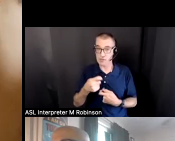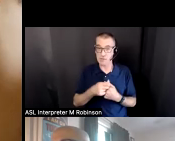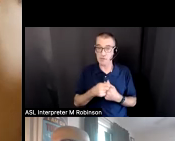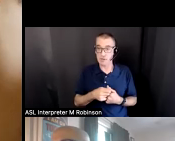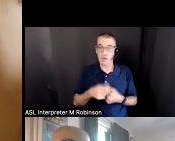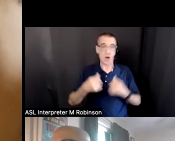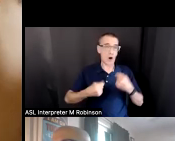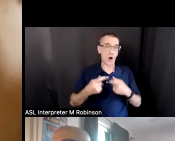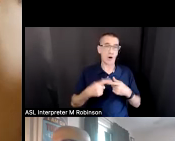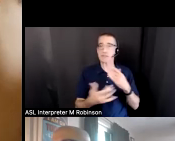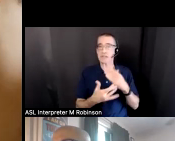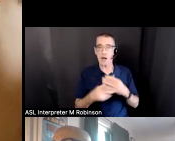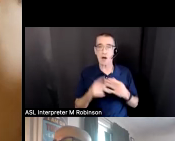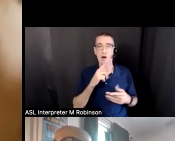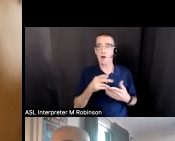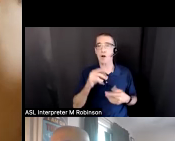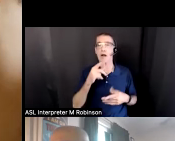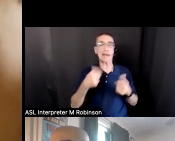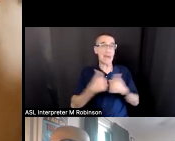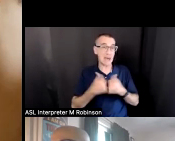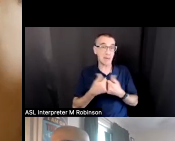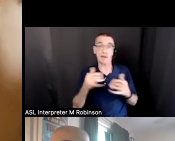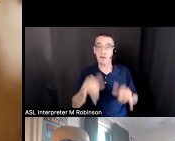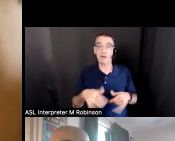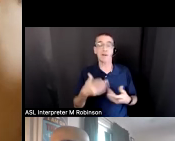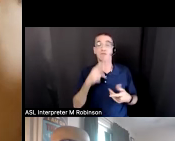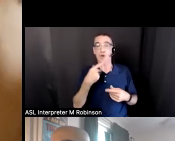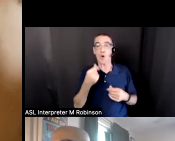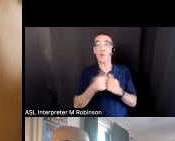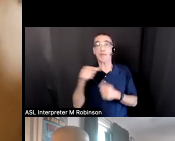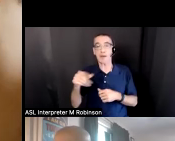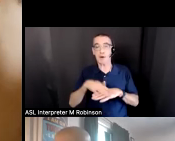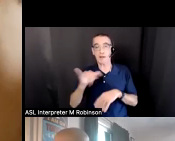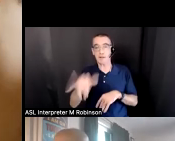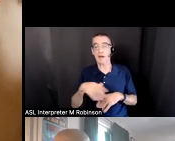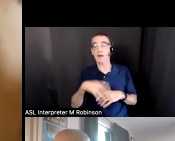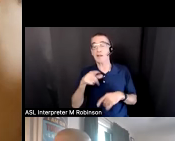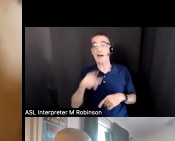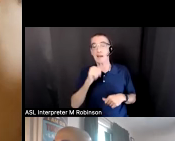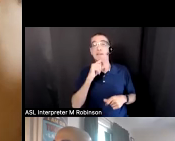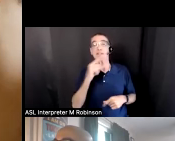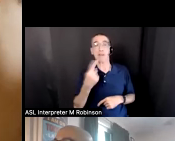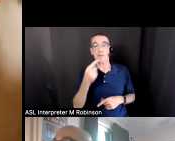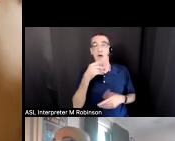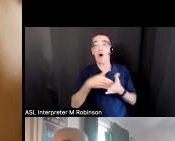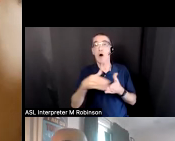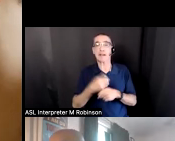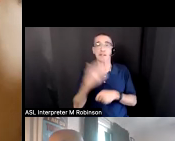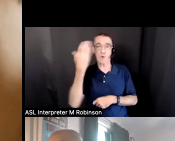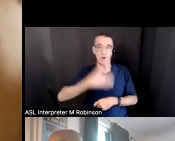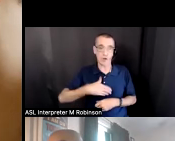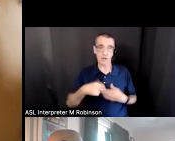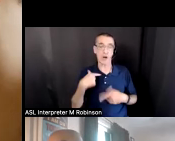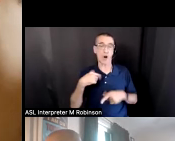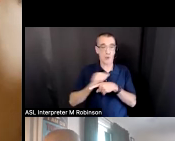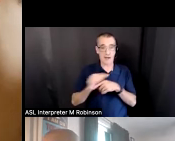cars and technology. Arthur mentioned gaming, to really go there with them. That can be something that often gets overlooked in our practice